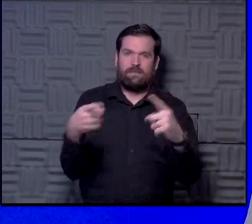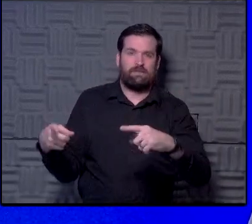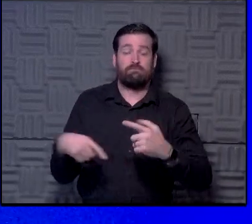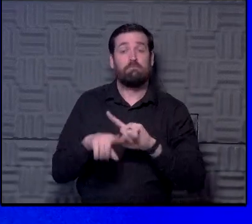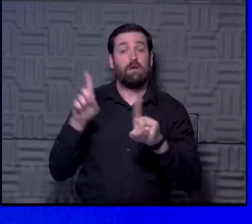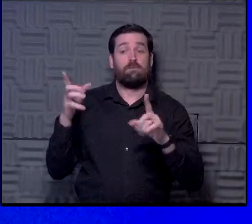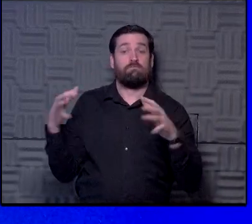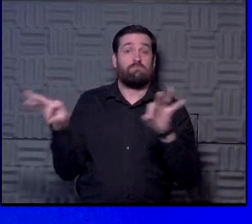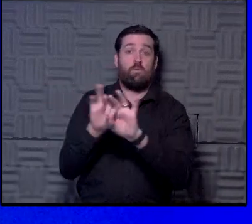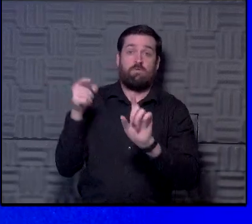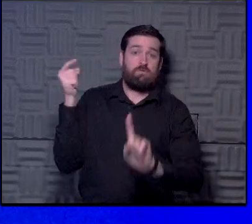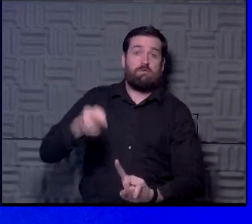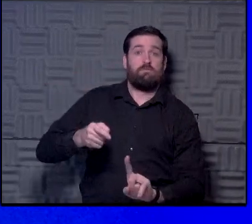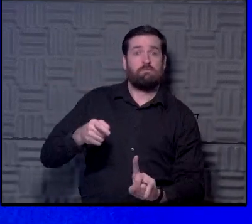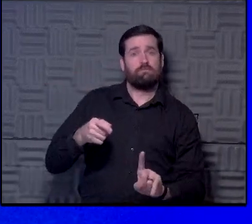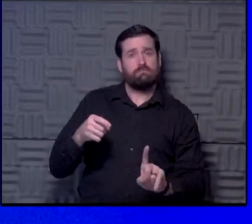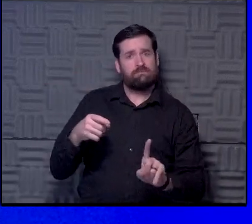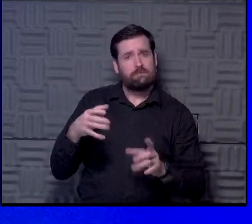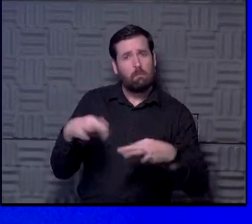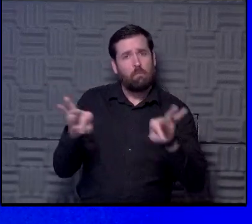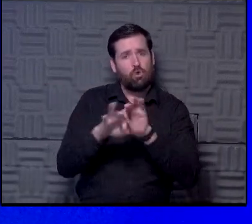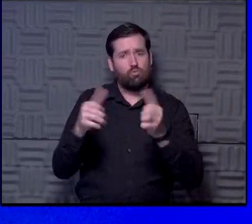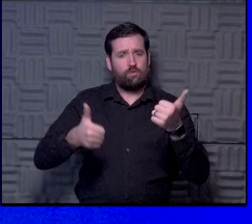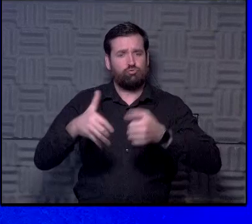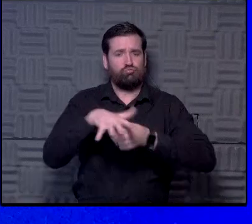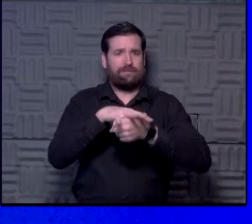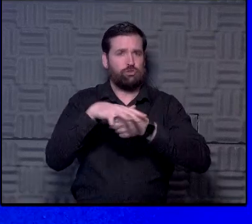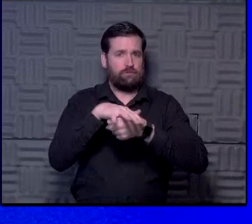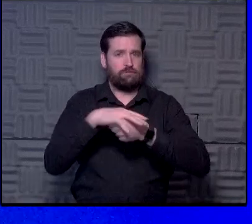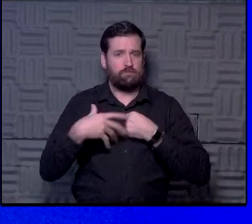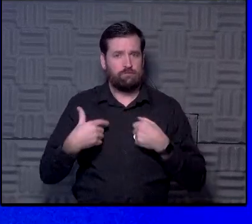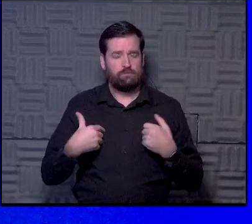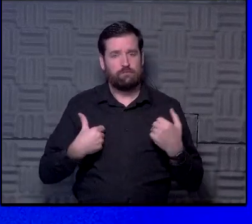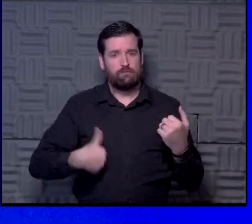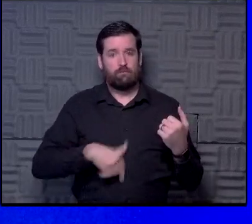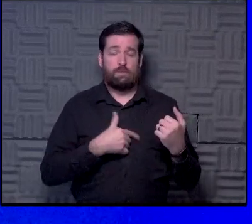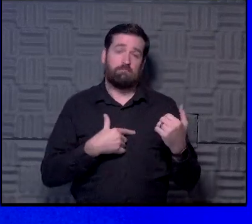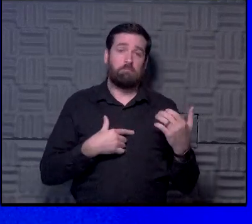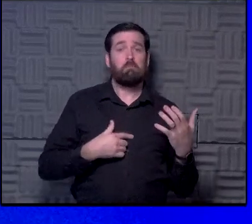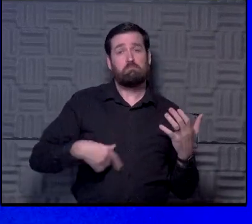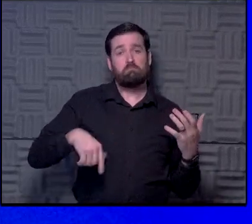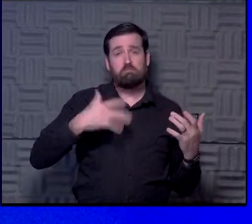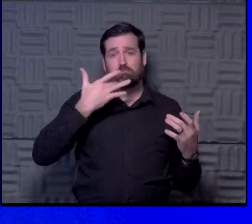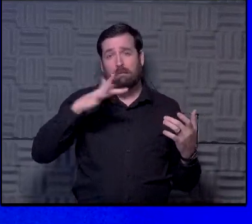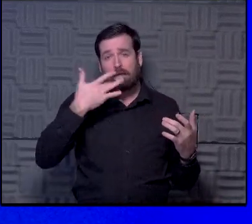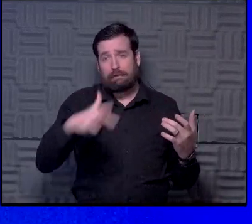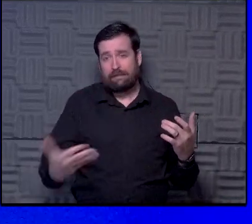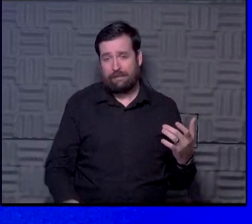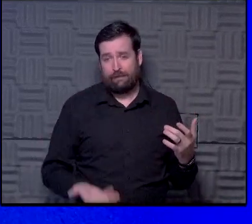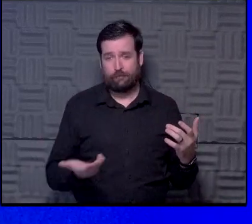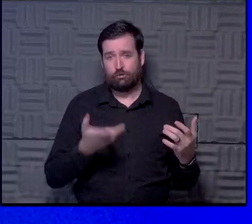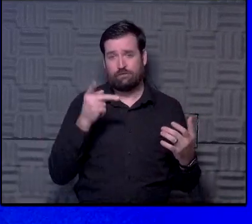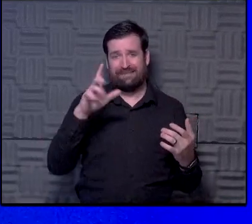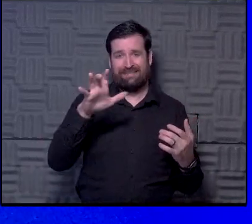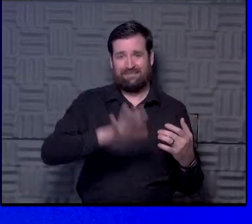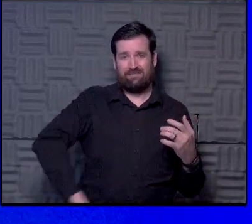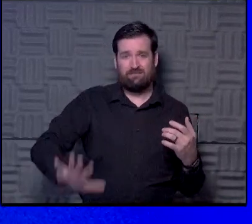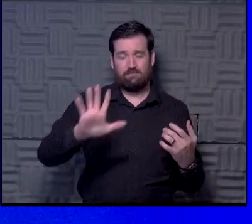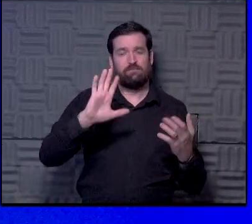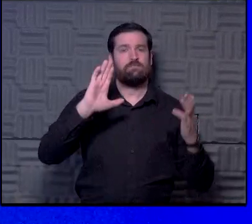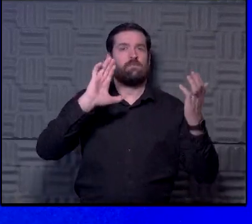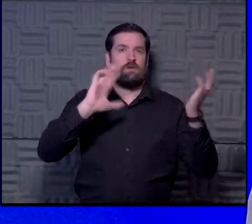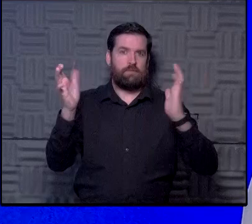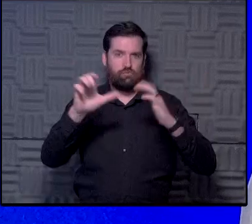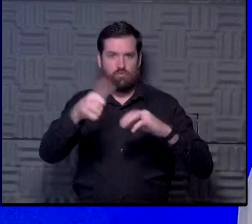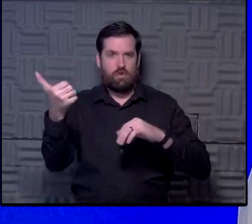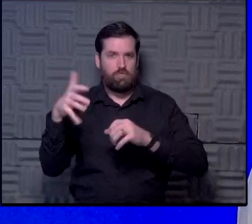your point, it does matter what region. And I think we have actually been fairly lucky here in the Kansas City region compared to